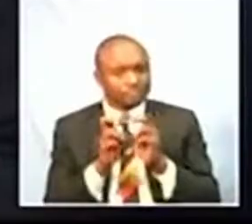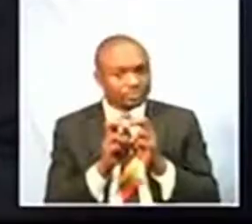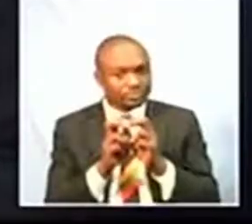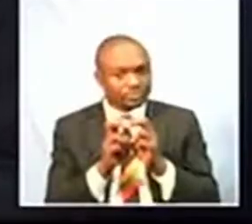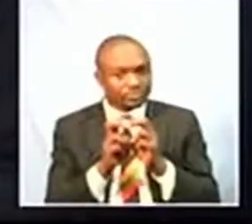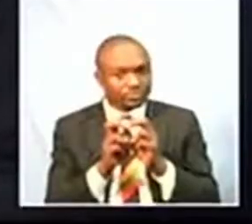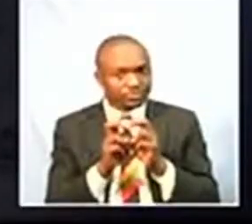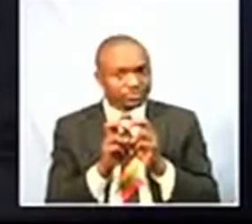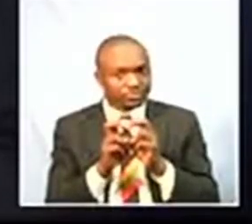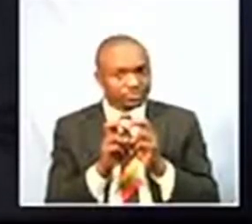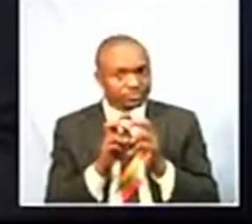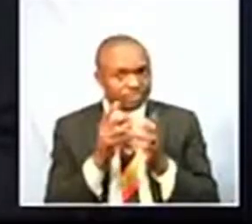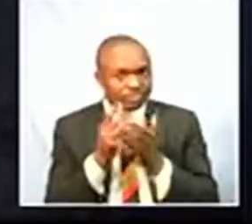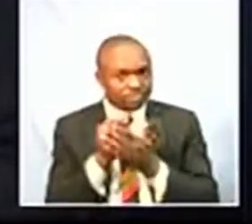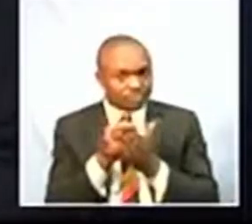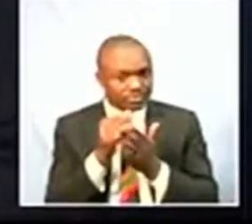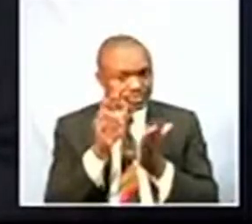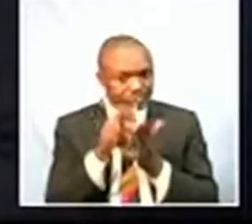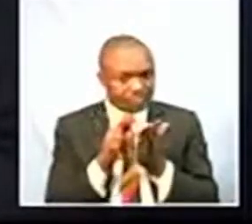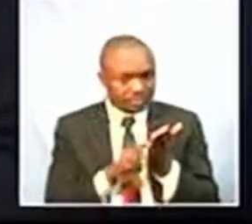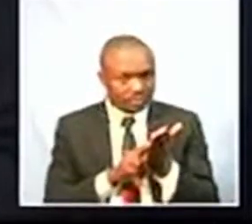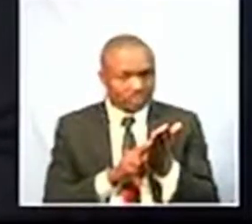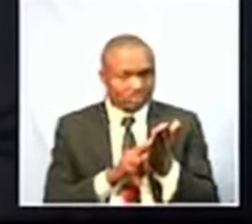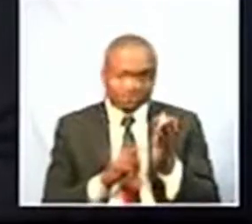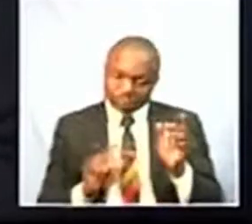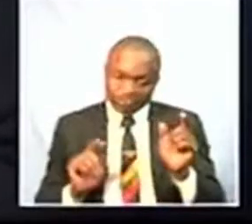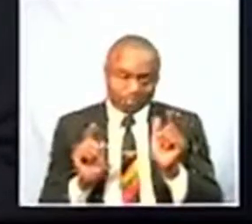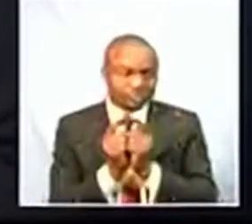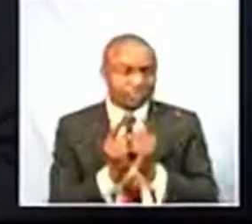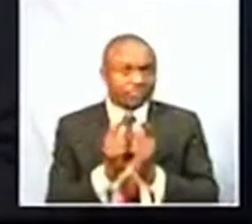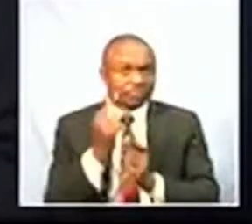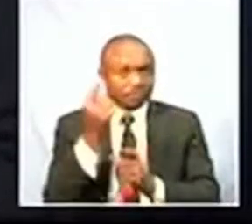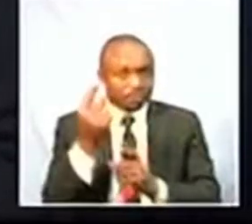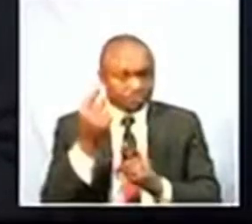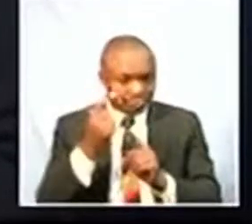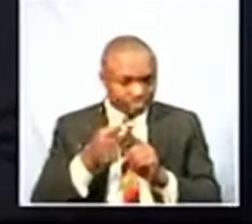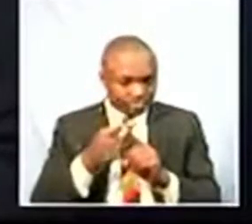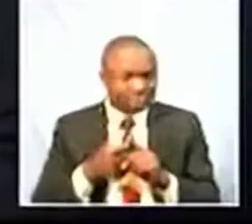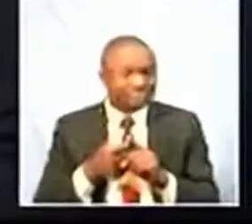contractual financial obligations were met within 1 month,